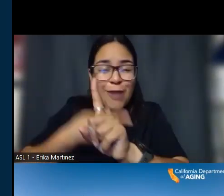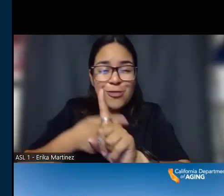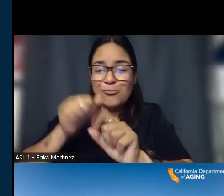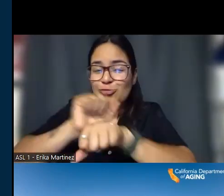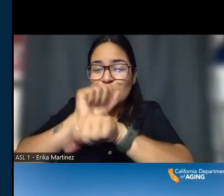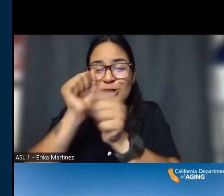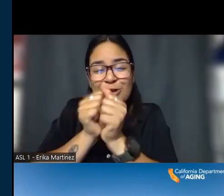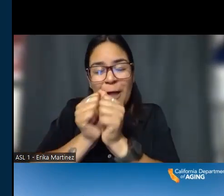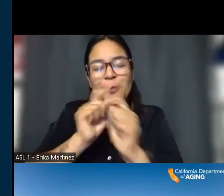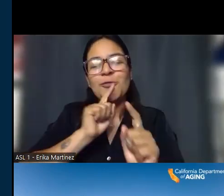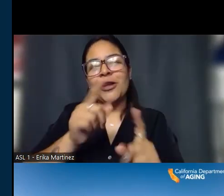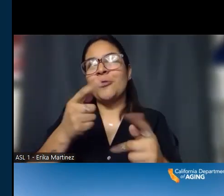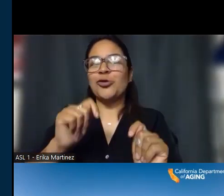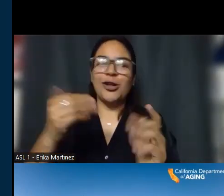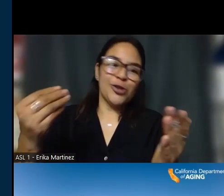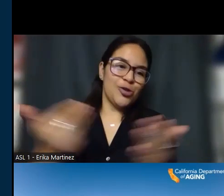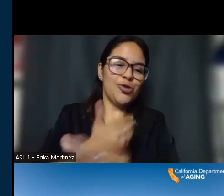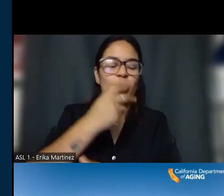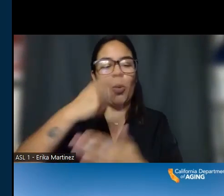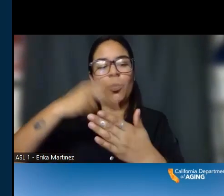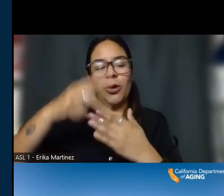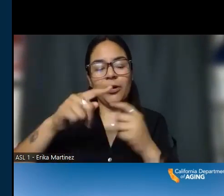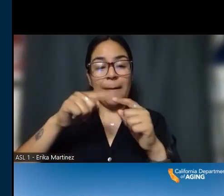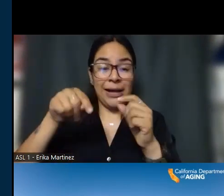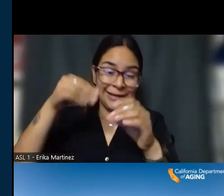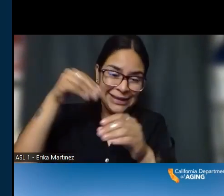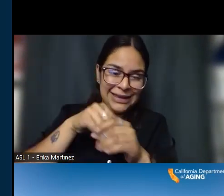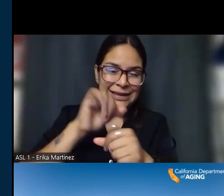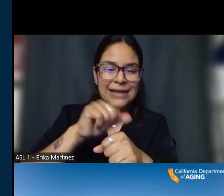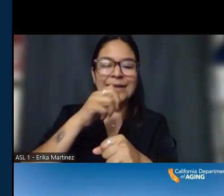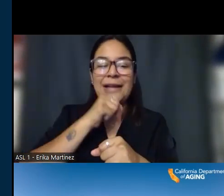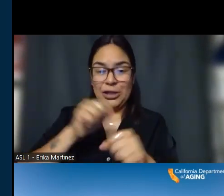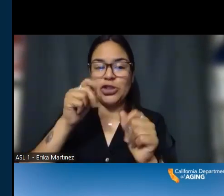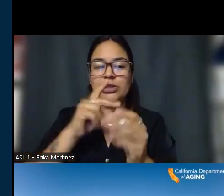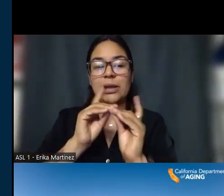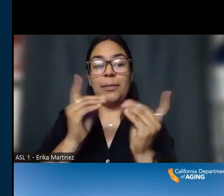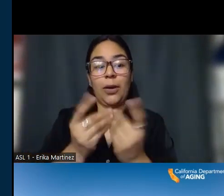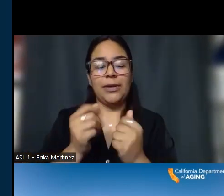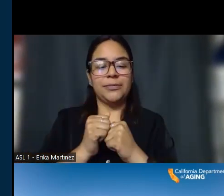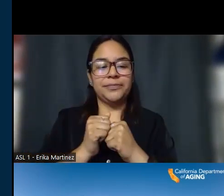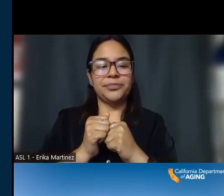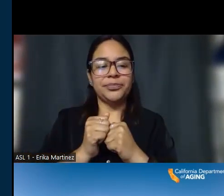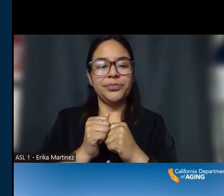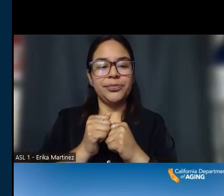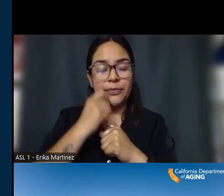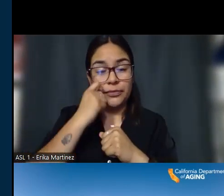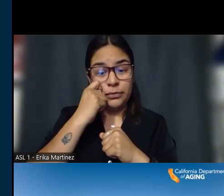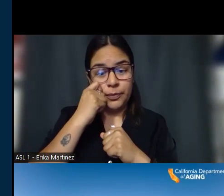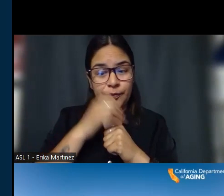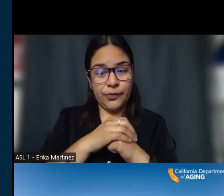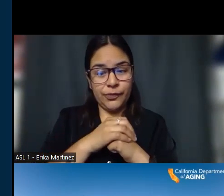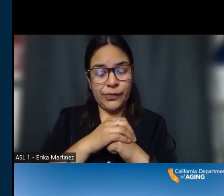half. So we're a new program within the Department of Aging that was established by the Welfare and Institution Code 9260 that